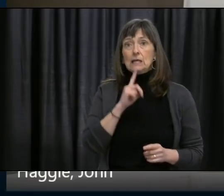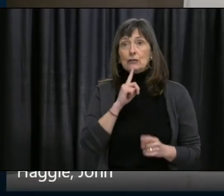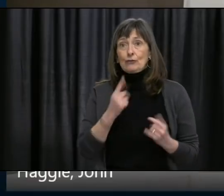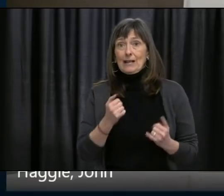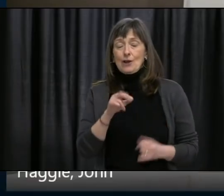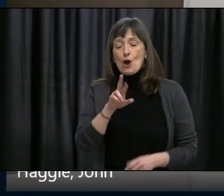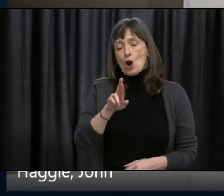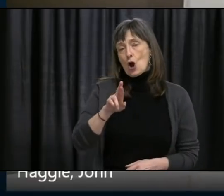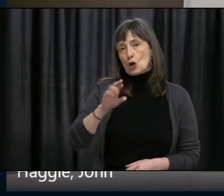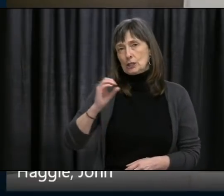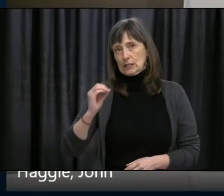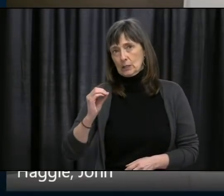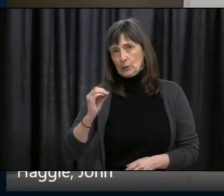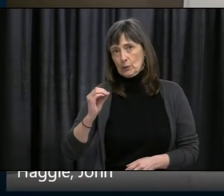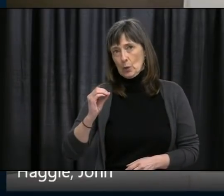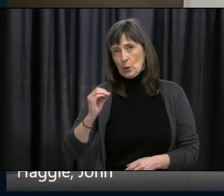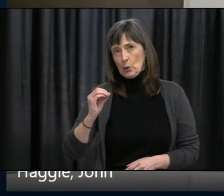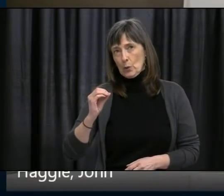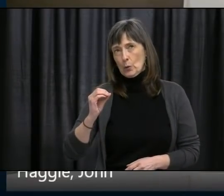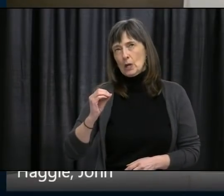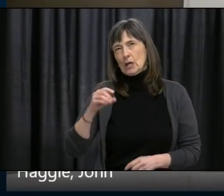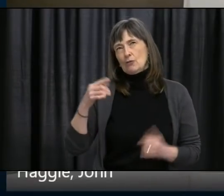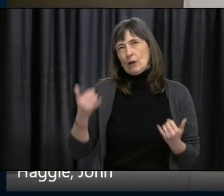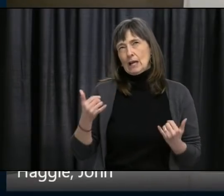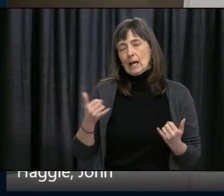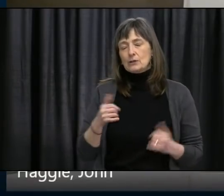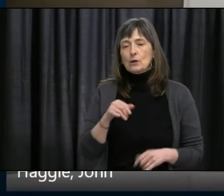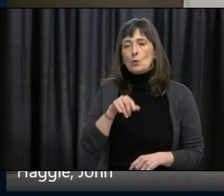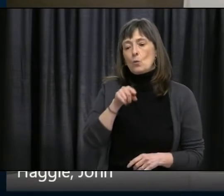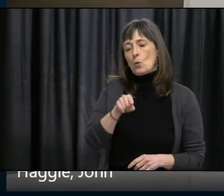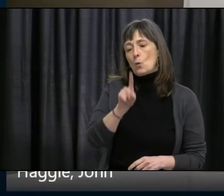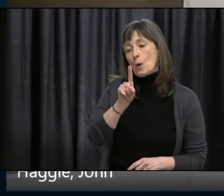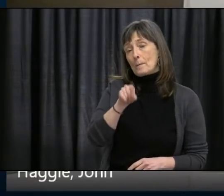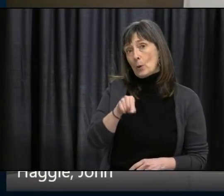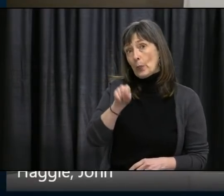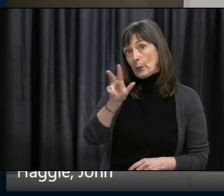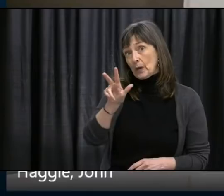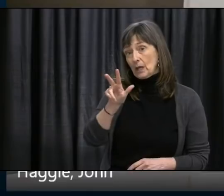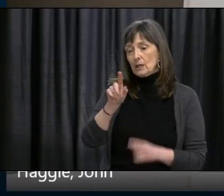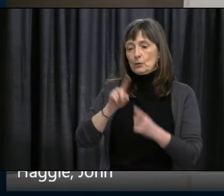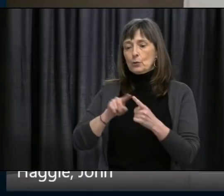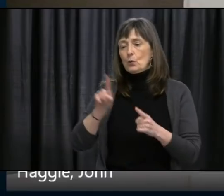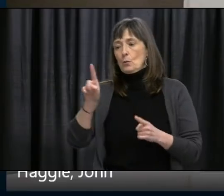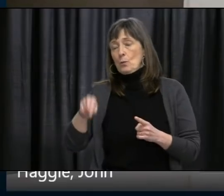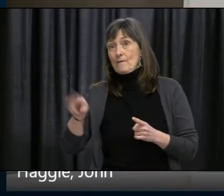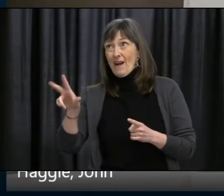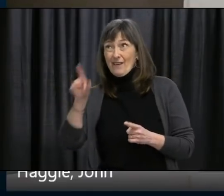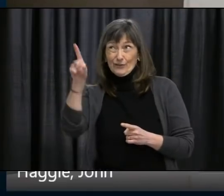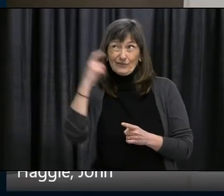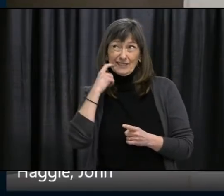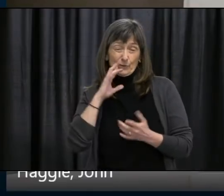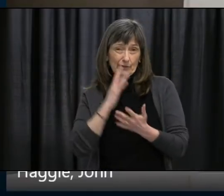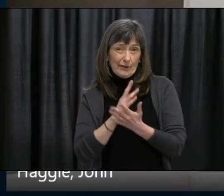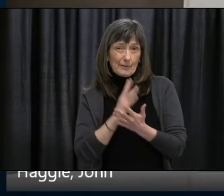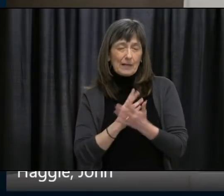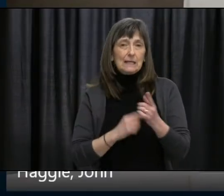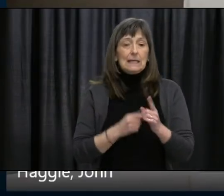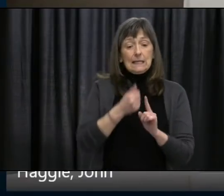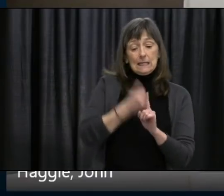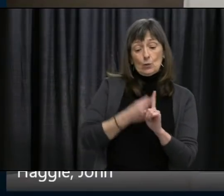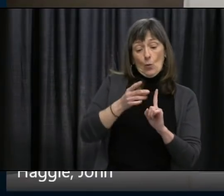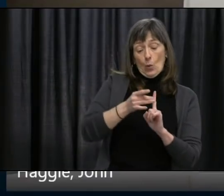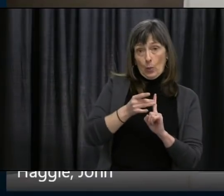R0 of around 1.3 to 1.5. What that means in terms of the way you described it is every person